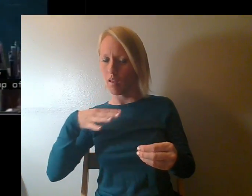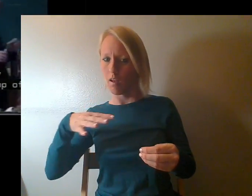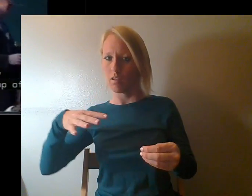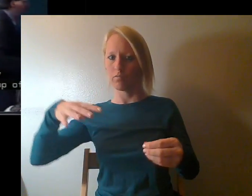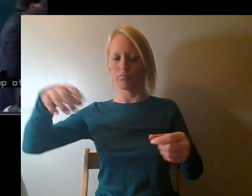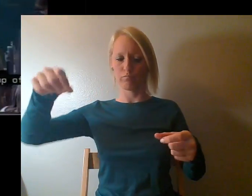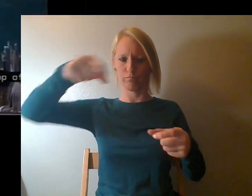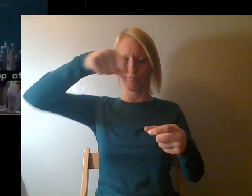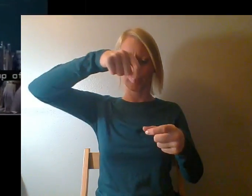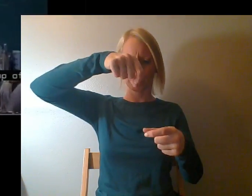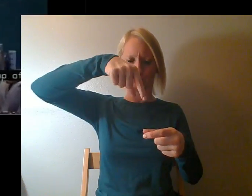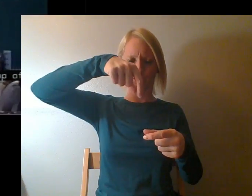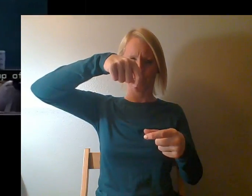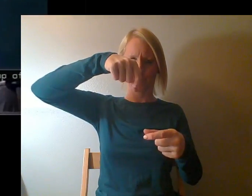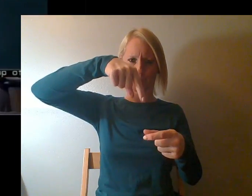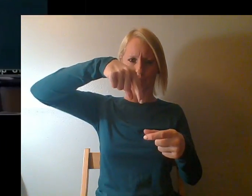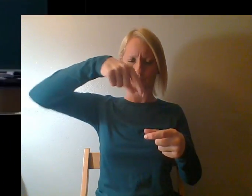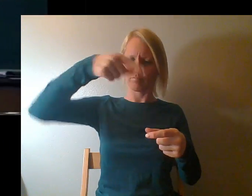What would happen?